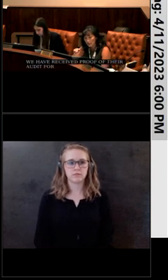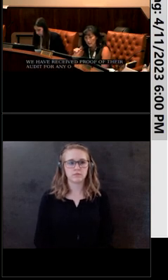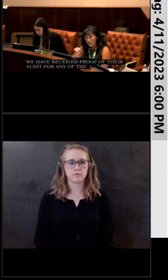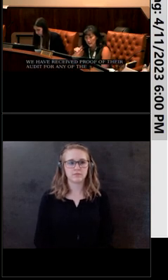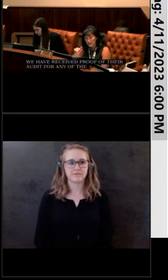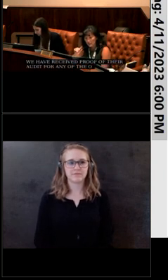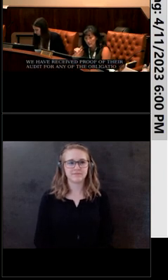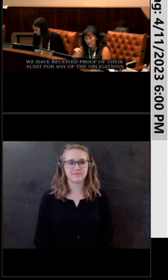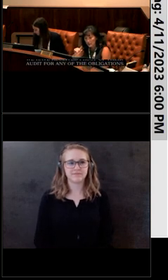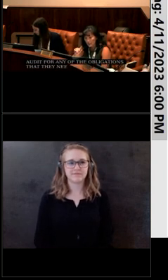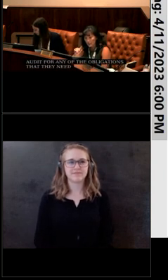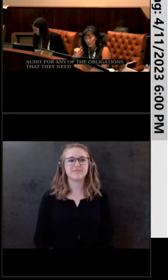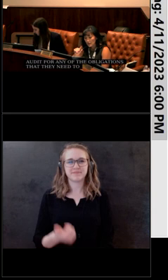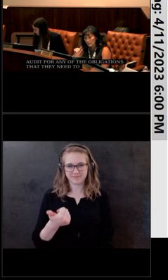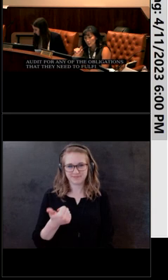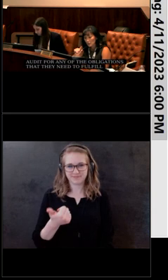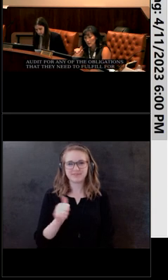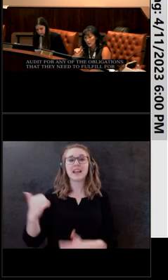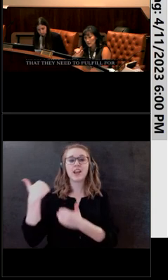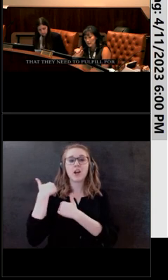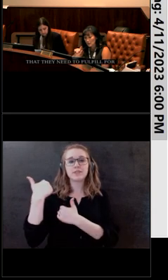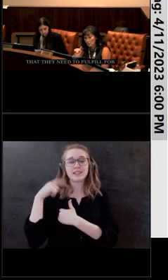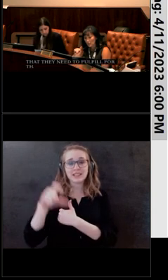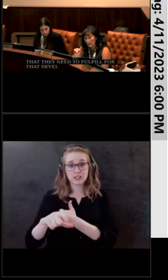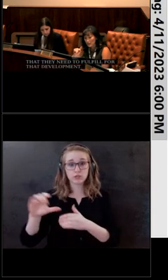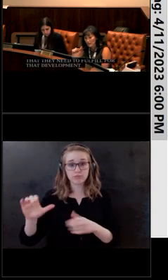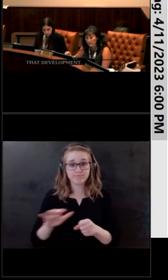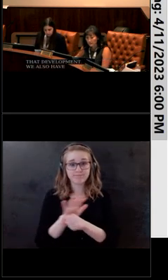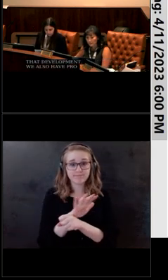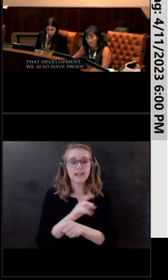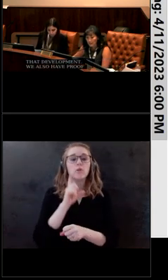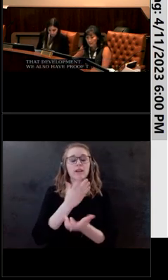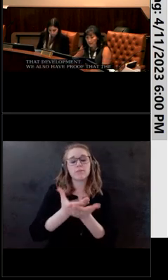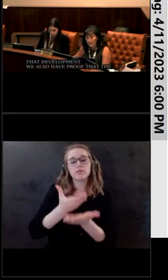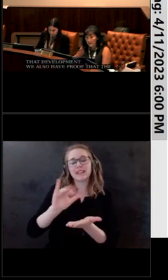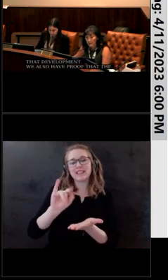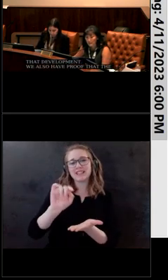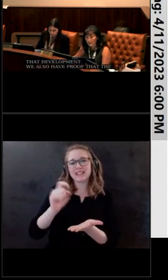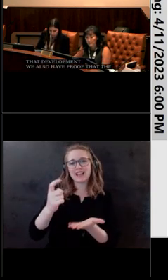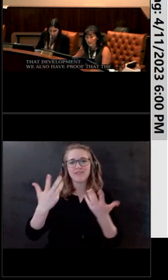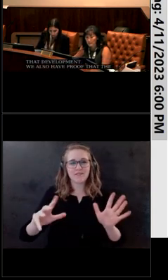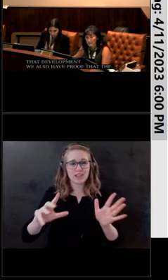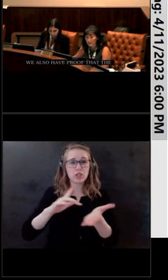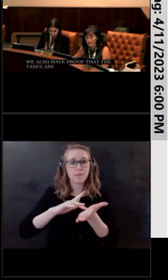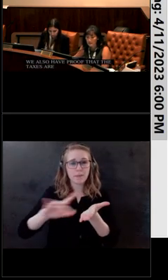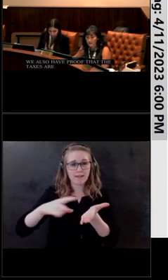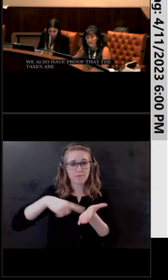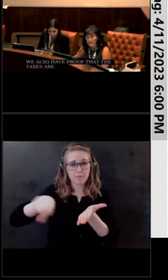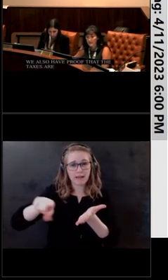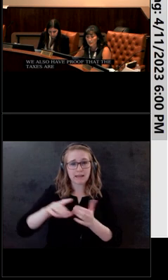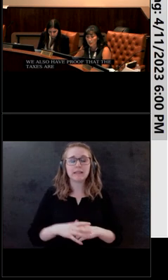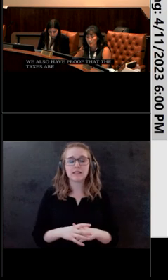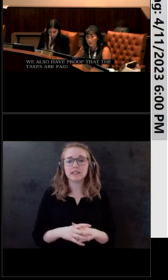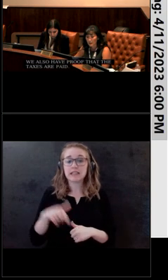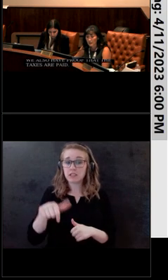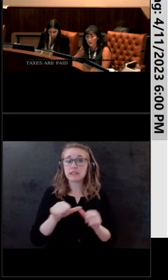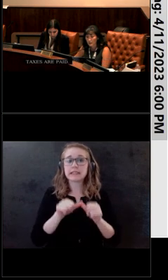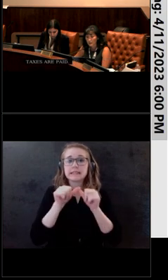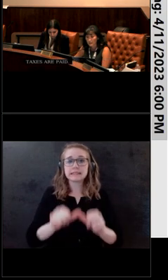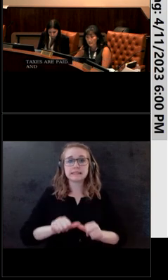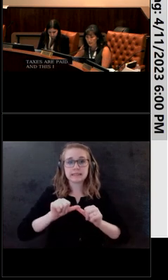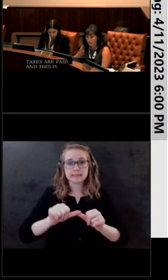fulfill for that development. We also have proof that the taxes were paid. And this is consistent with